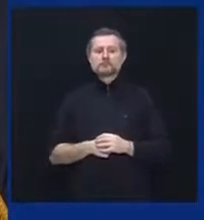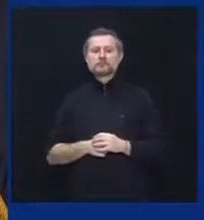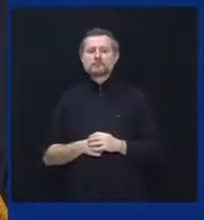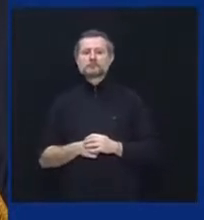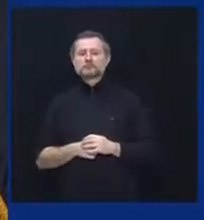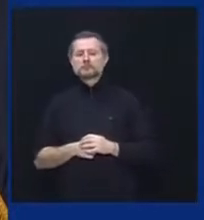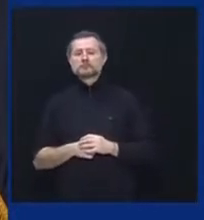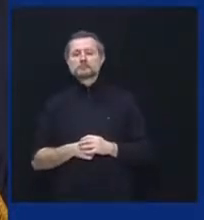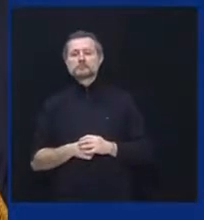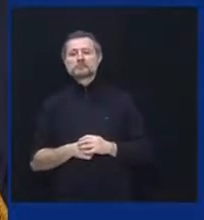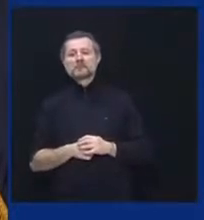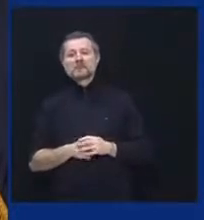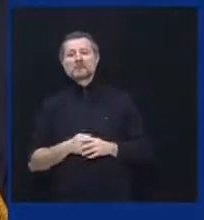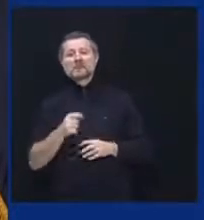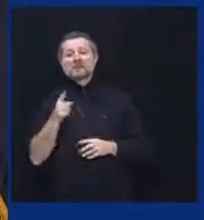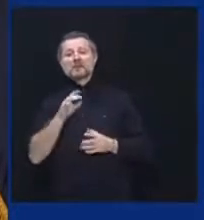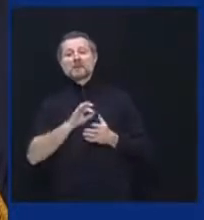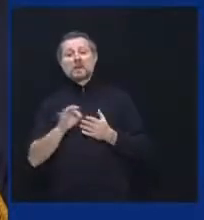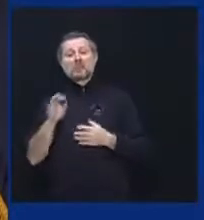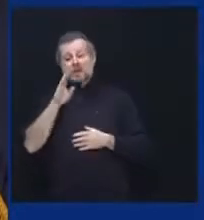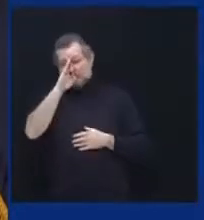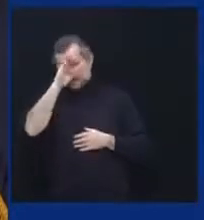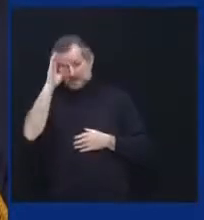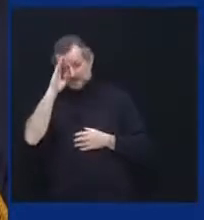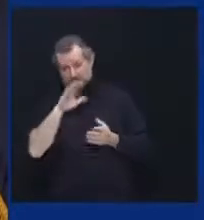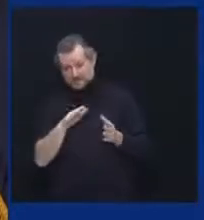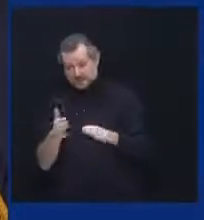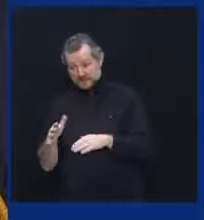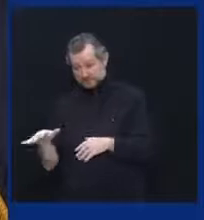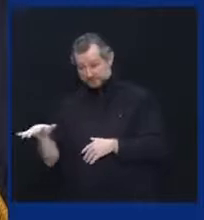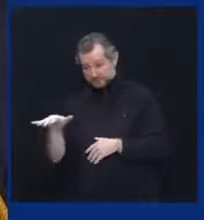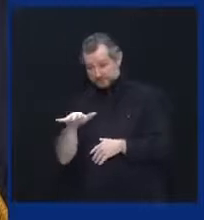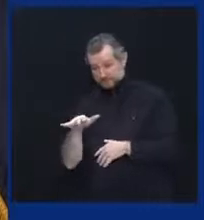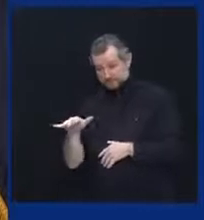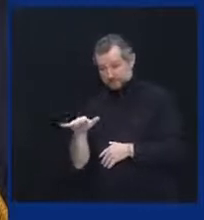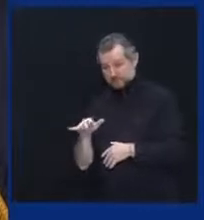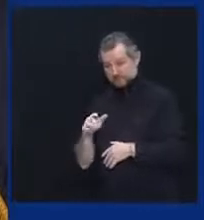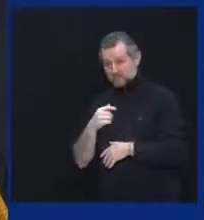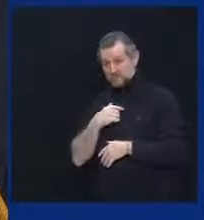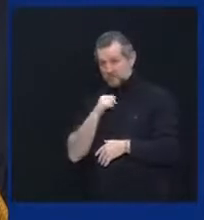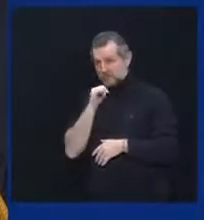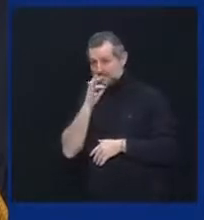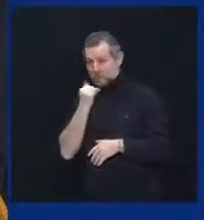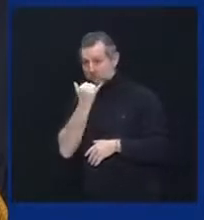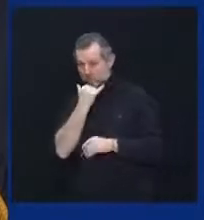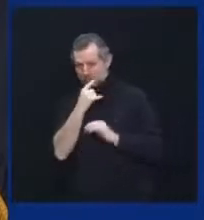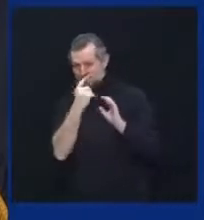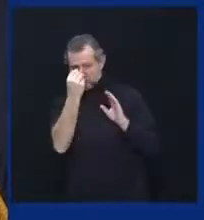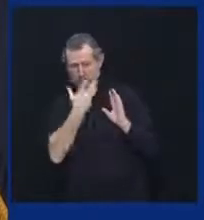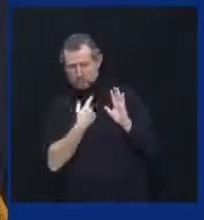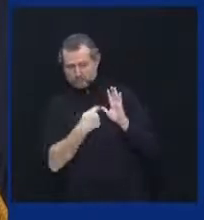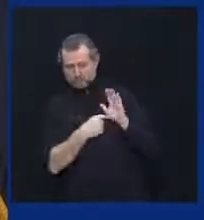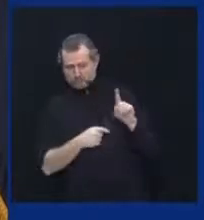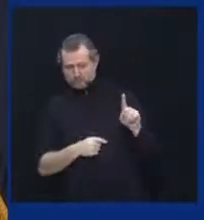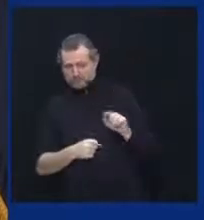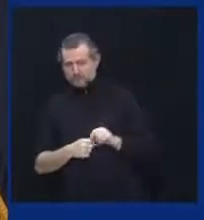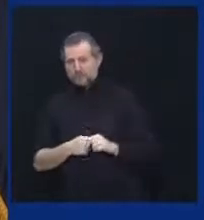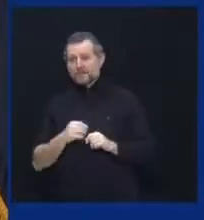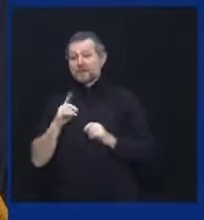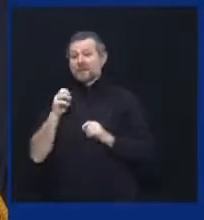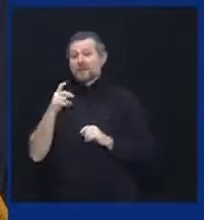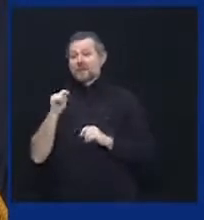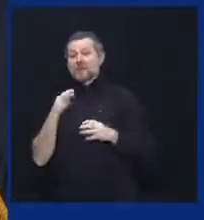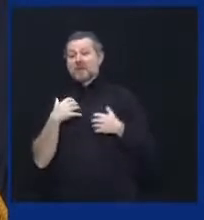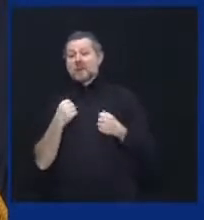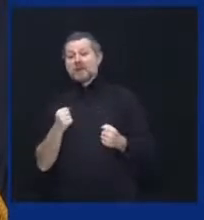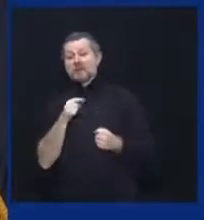We count hospital deaths, correct me if I'm wrong, we count hospital deaths. The Department of Health